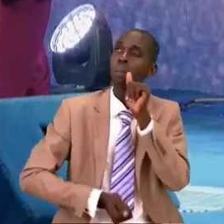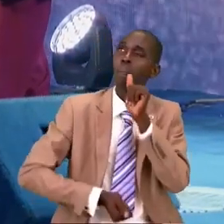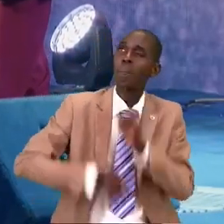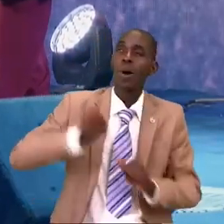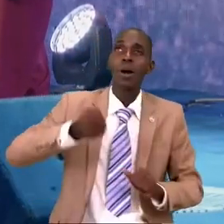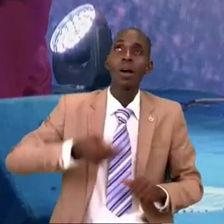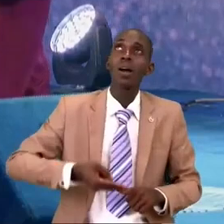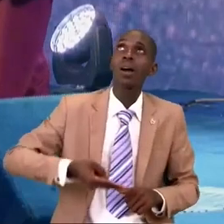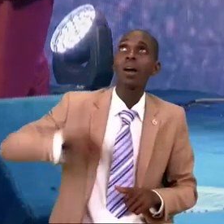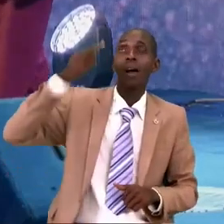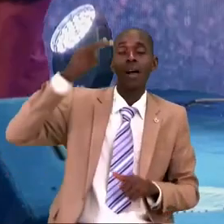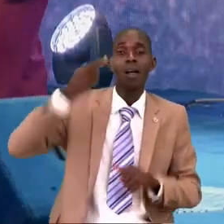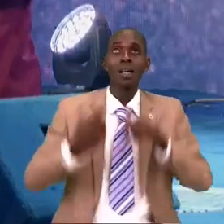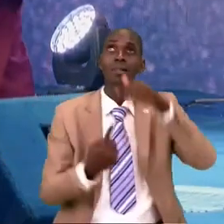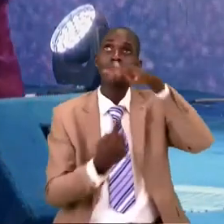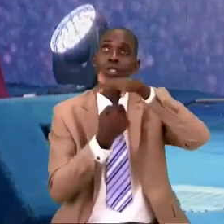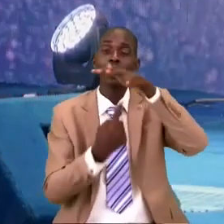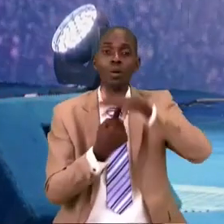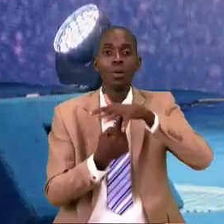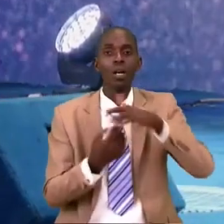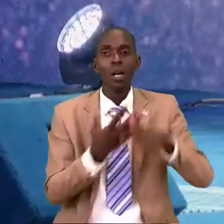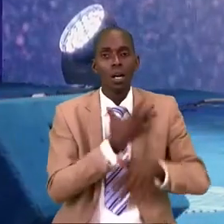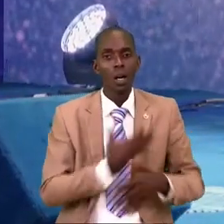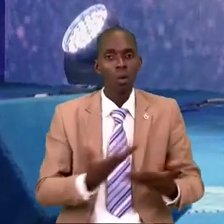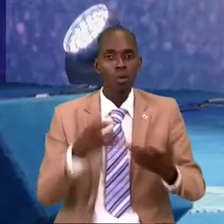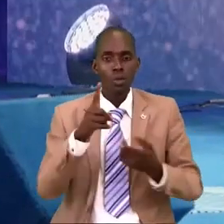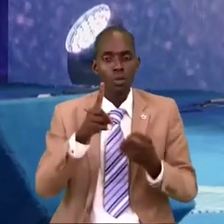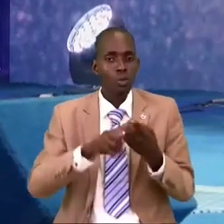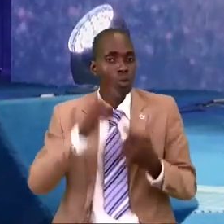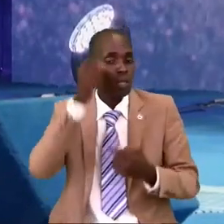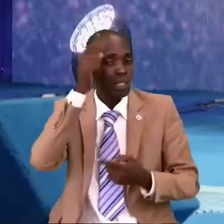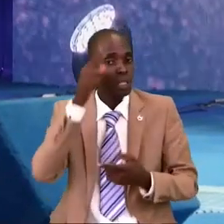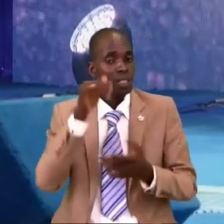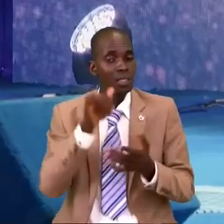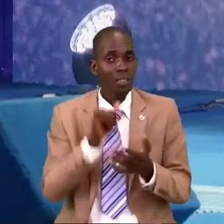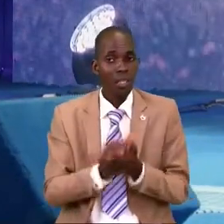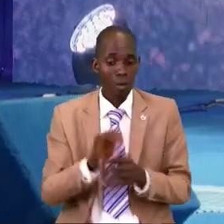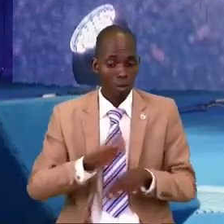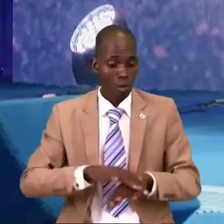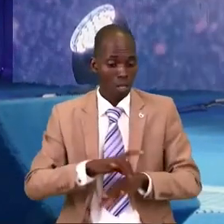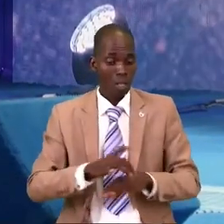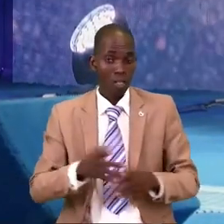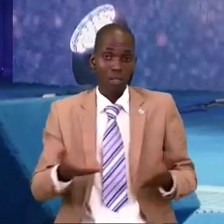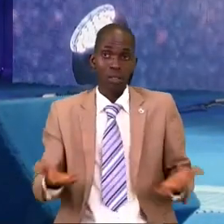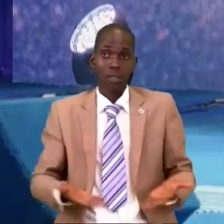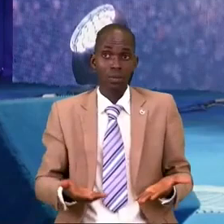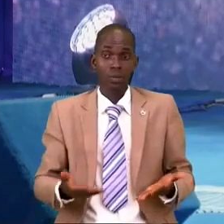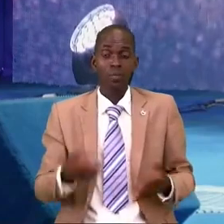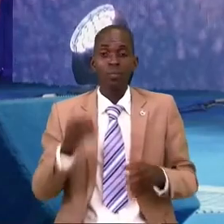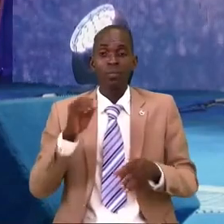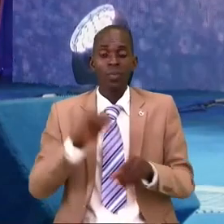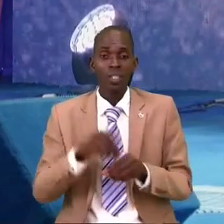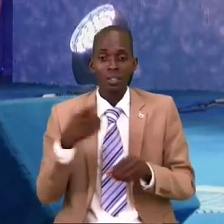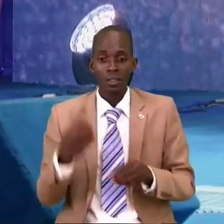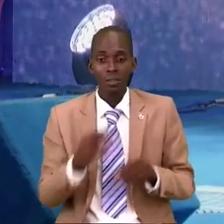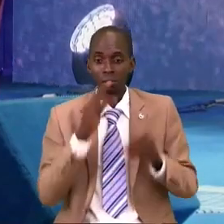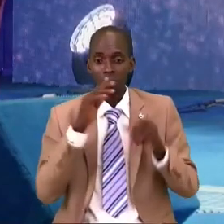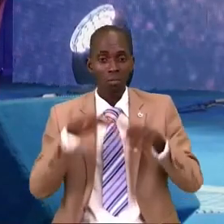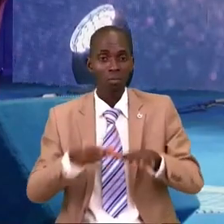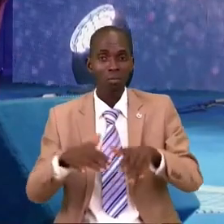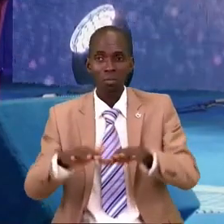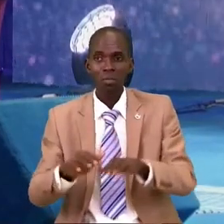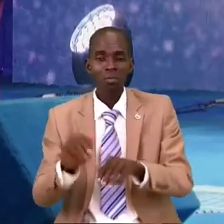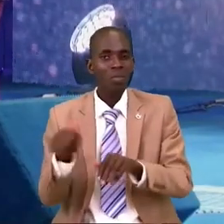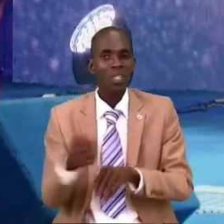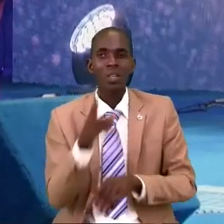sea, anywhere, there is nothing to fear. And then he delivers you. He says, now